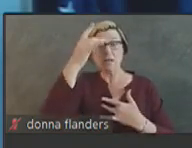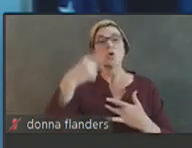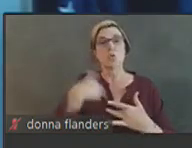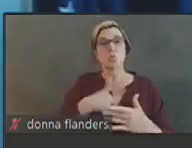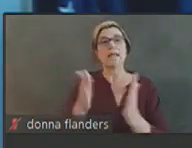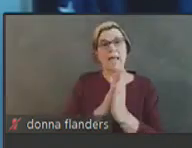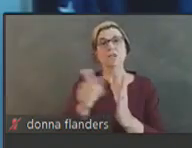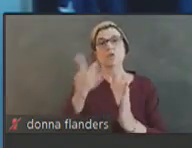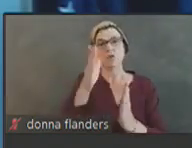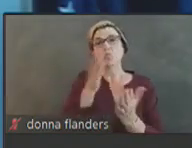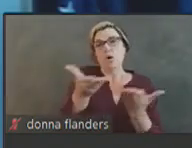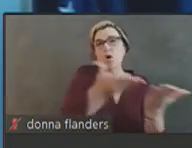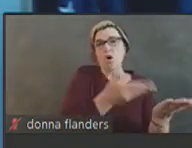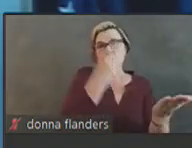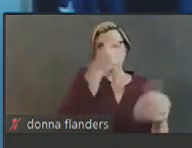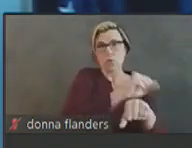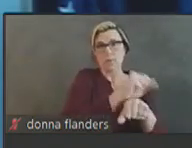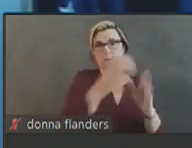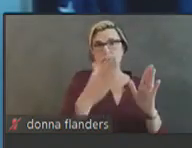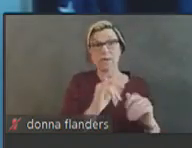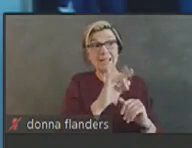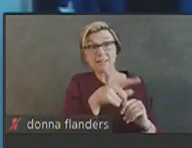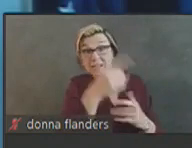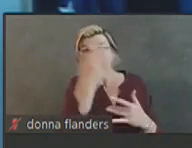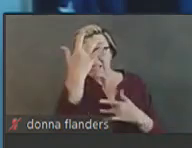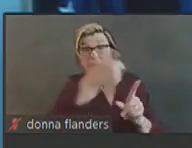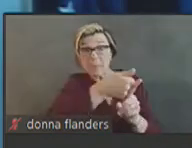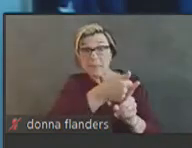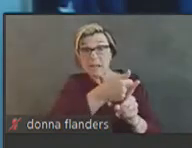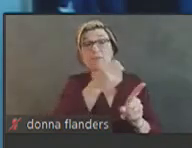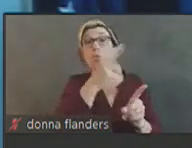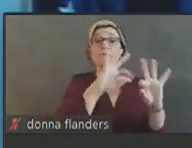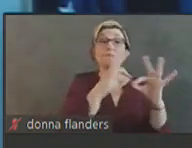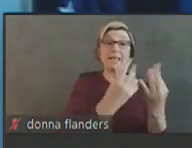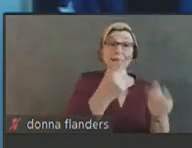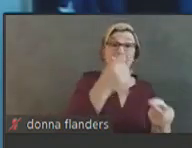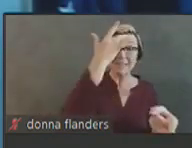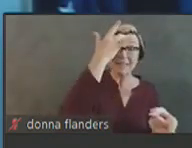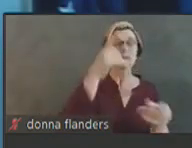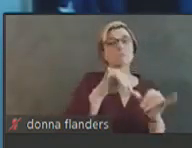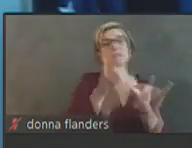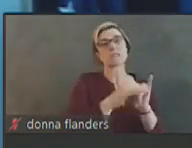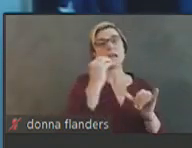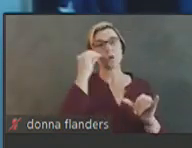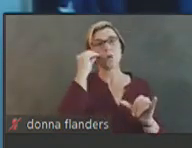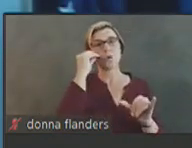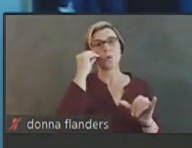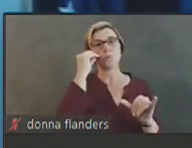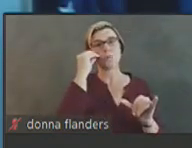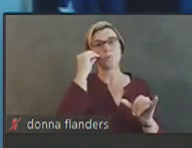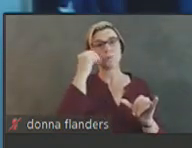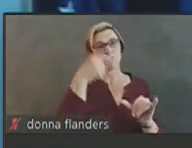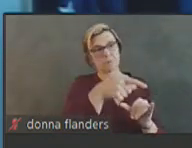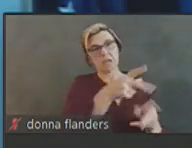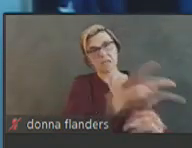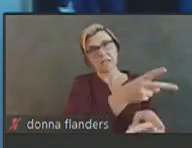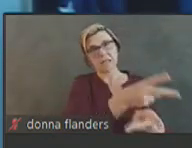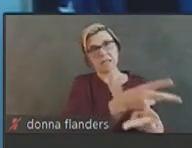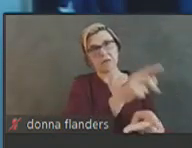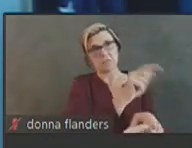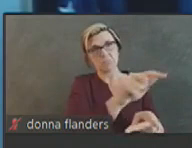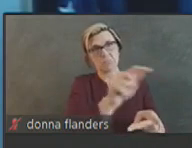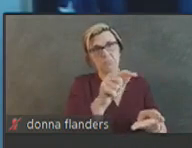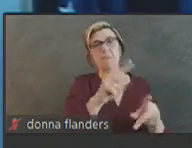family member to remain at home. The reality is many of our workers become infected, they become ill,